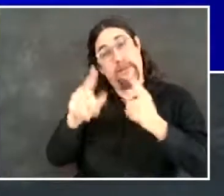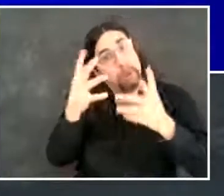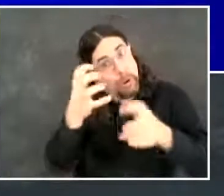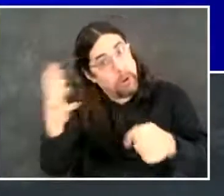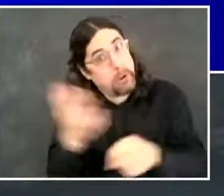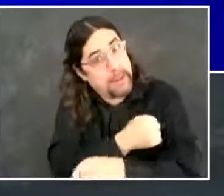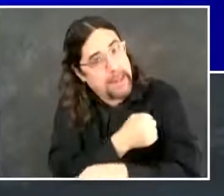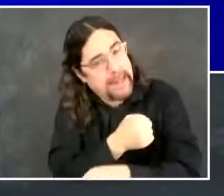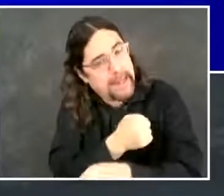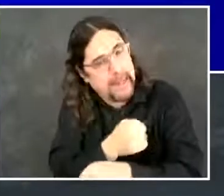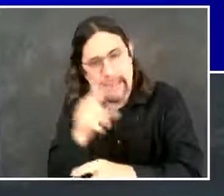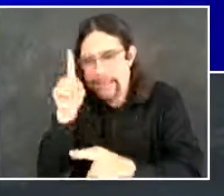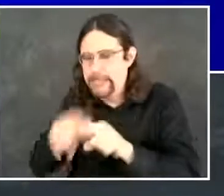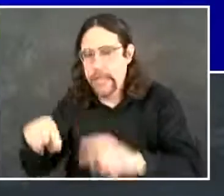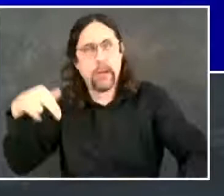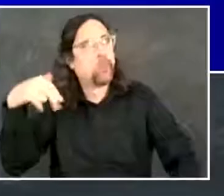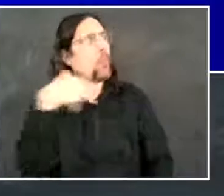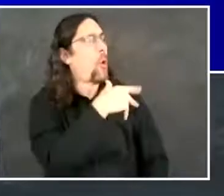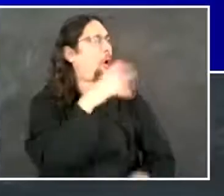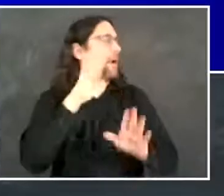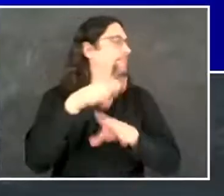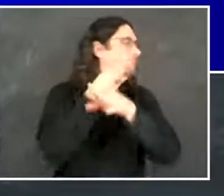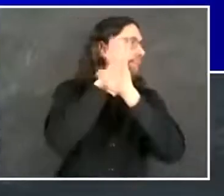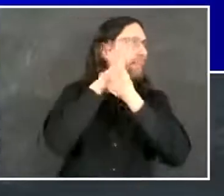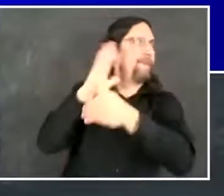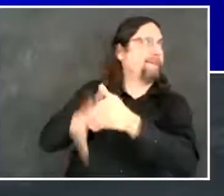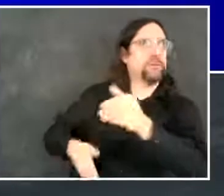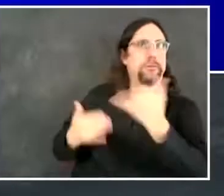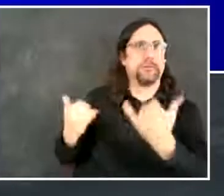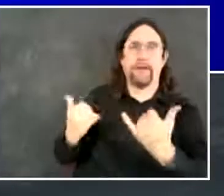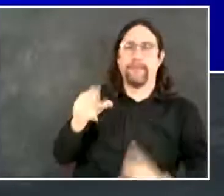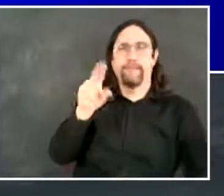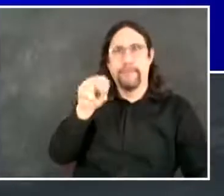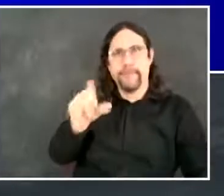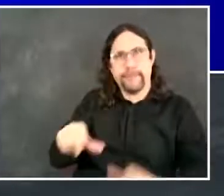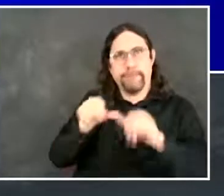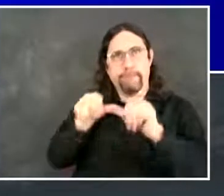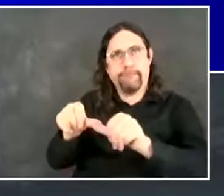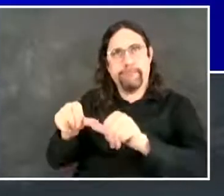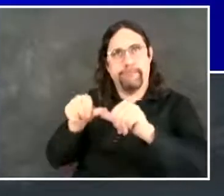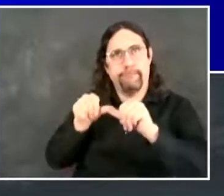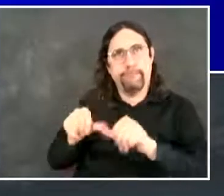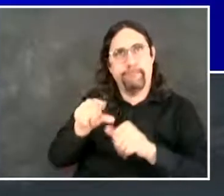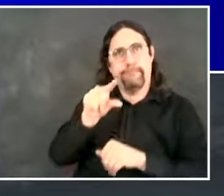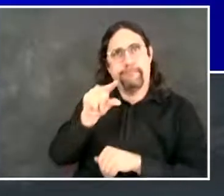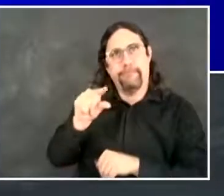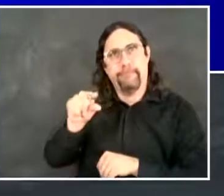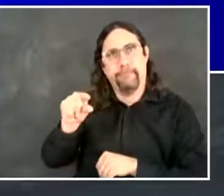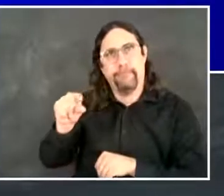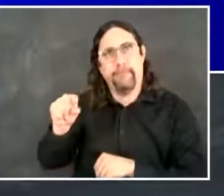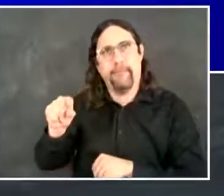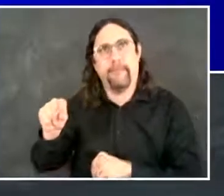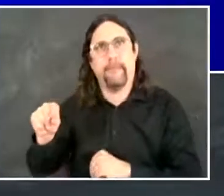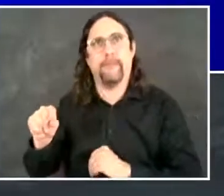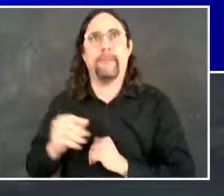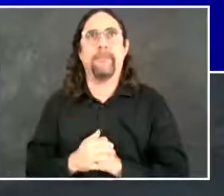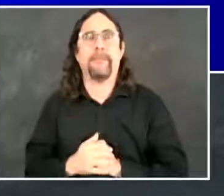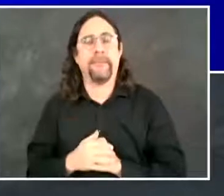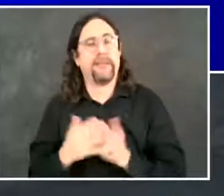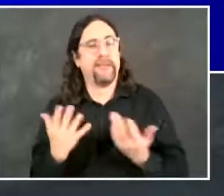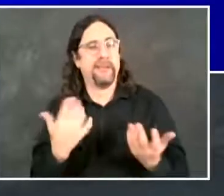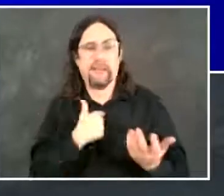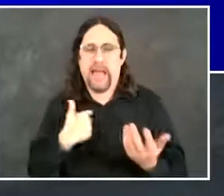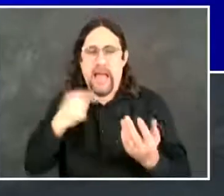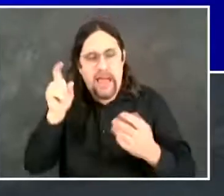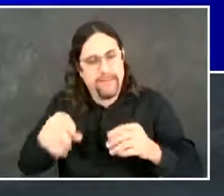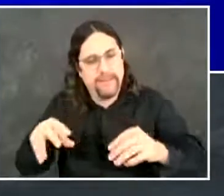about them, understanding what that calls all of us to do, and then how we ultimately beat this disease back